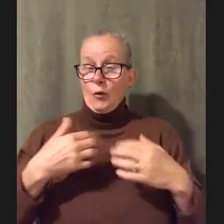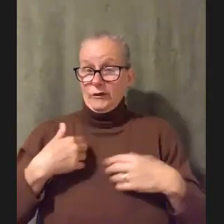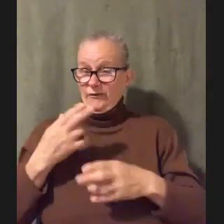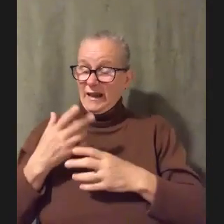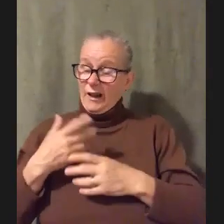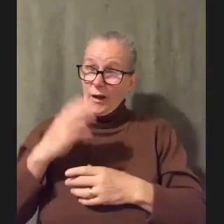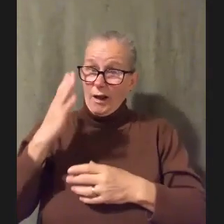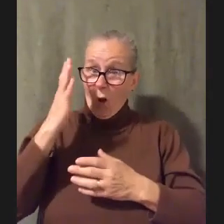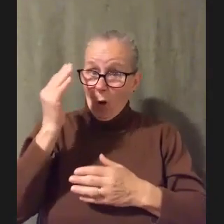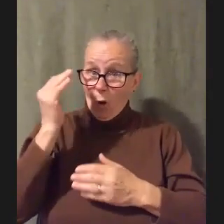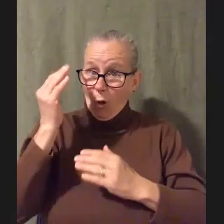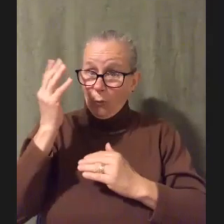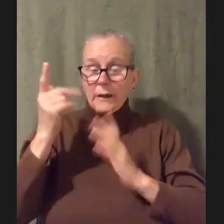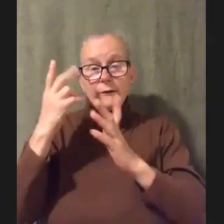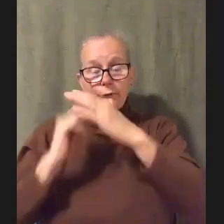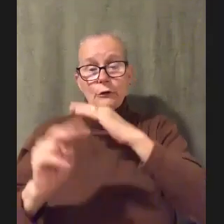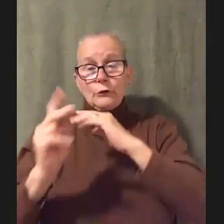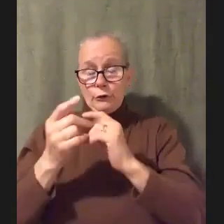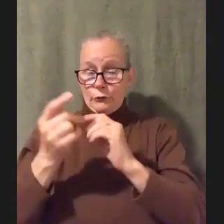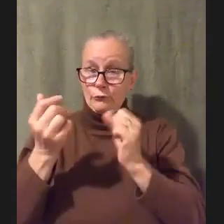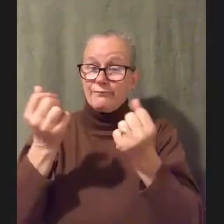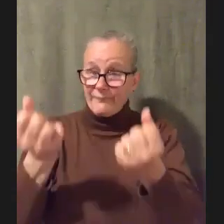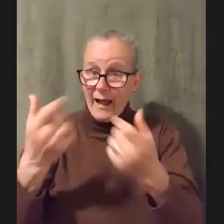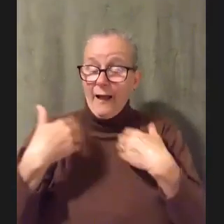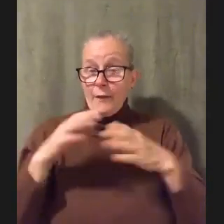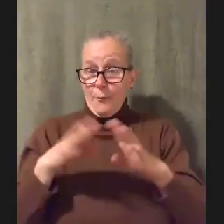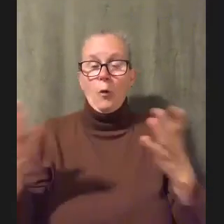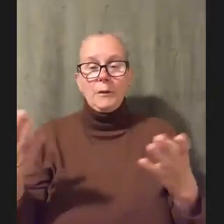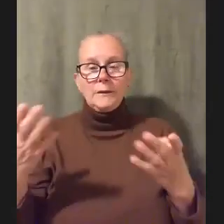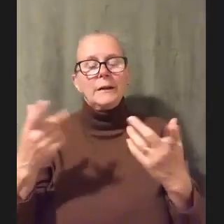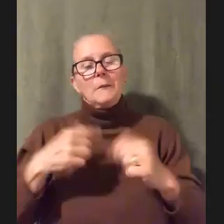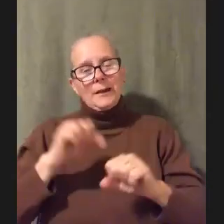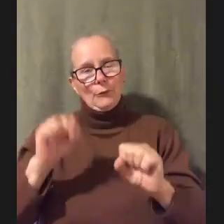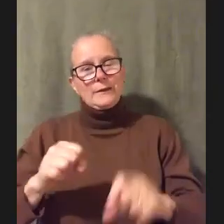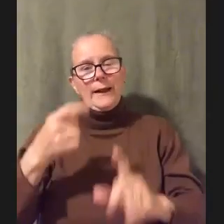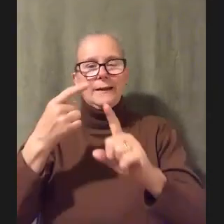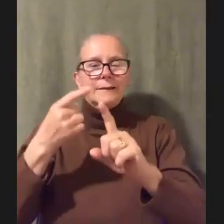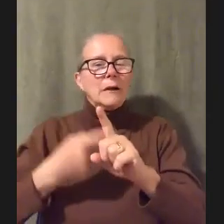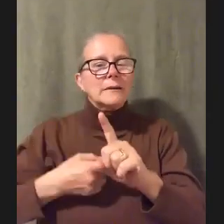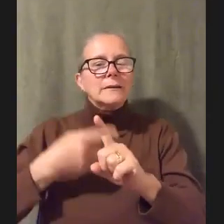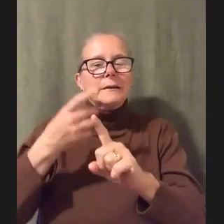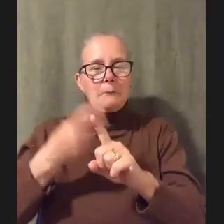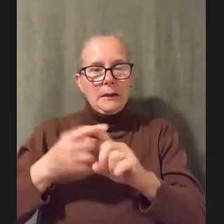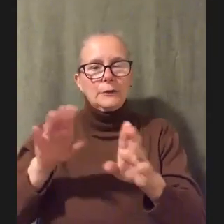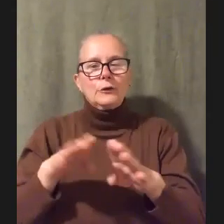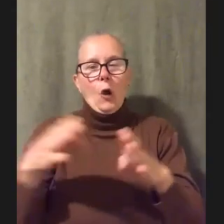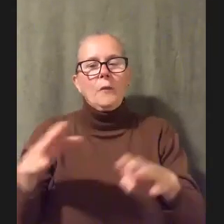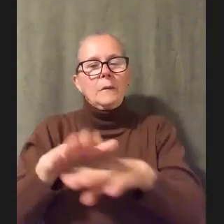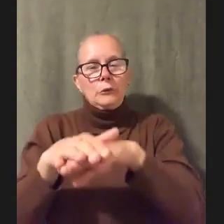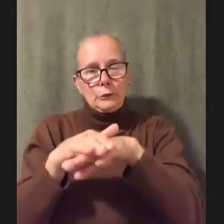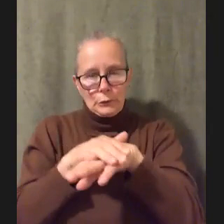again, this may take several months to roll out slowly as we go through the process.